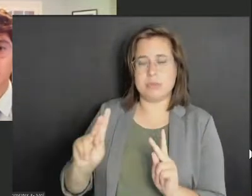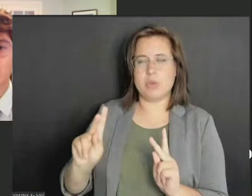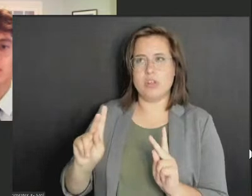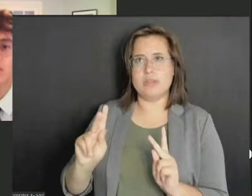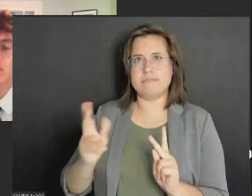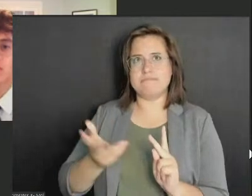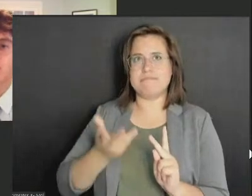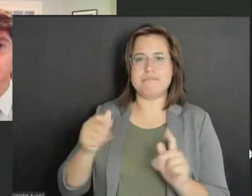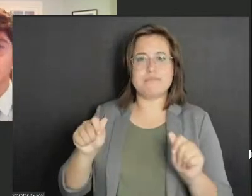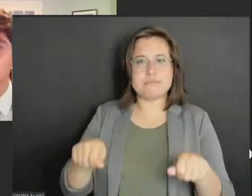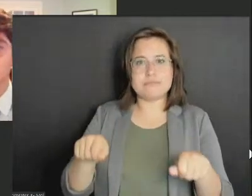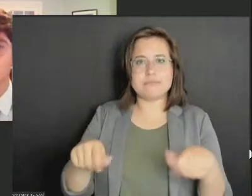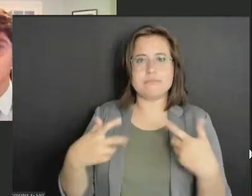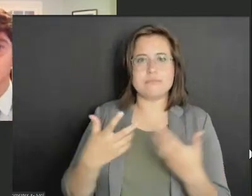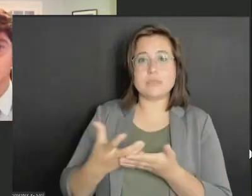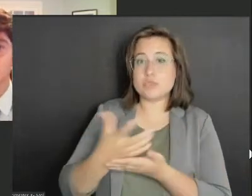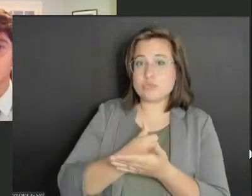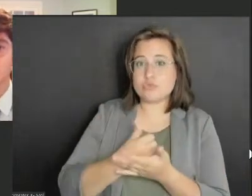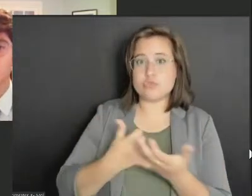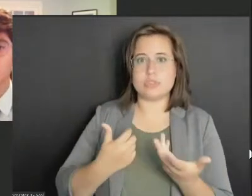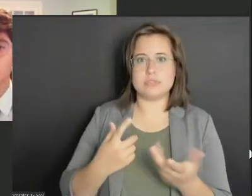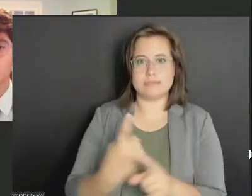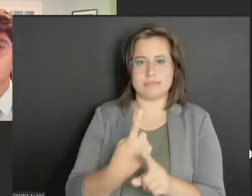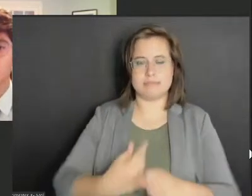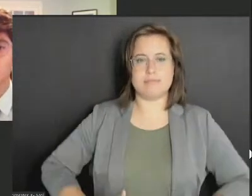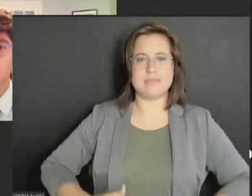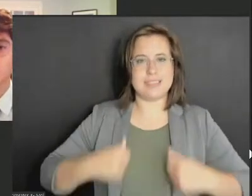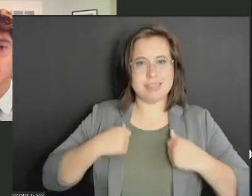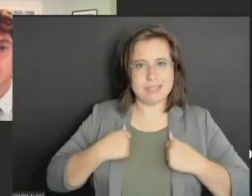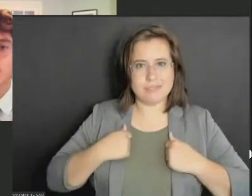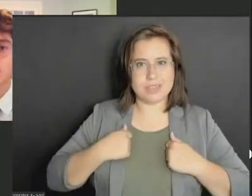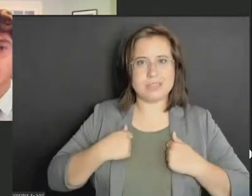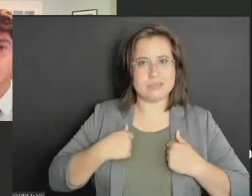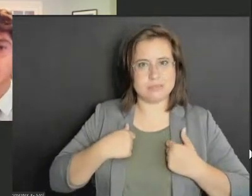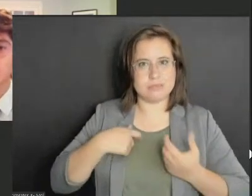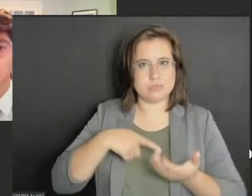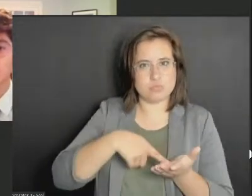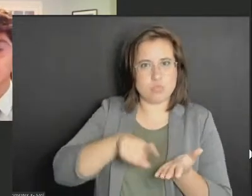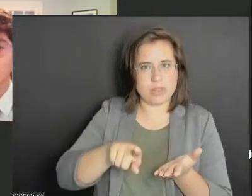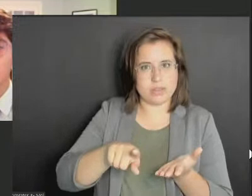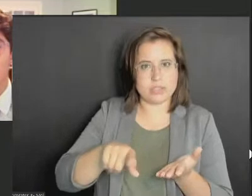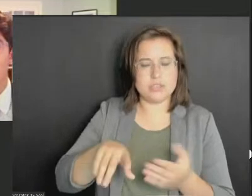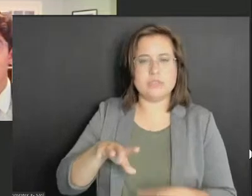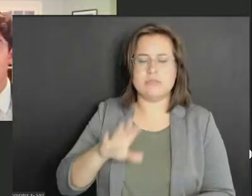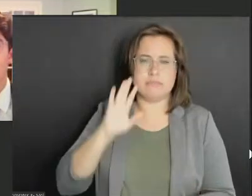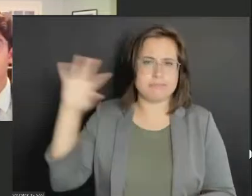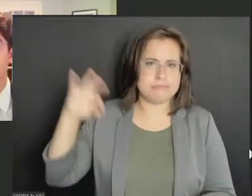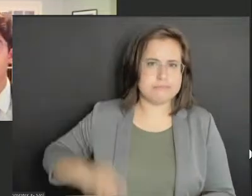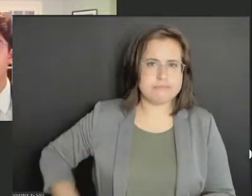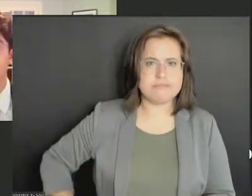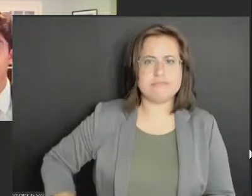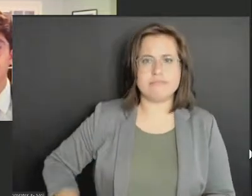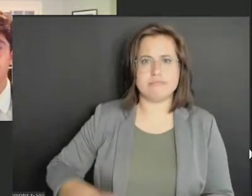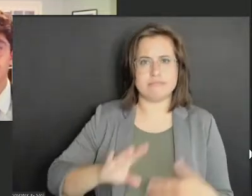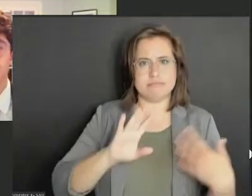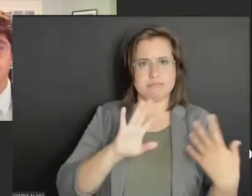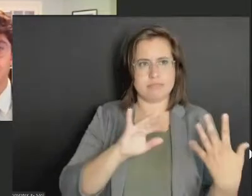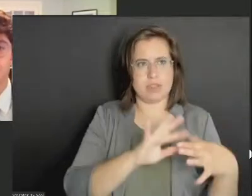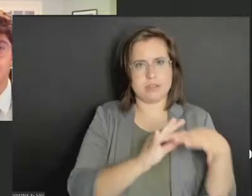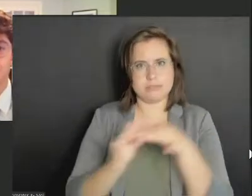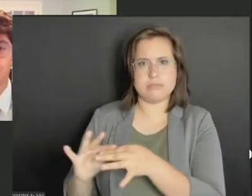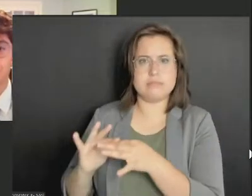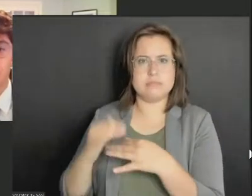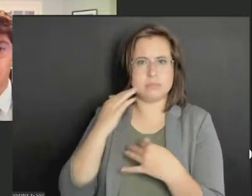to be able to earn a living wage, which will help so much to stem the tide of the